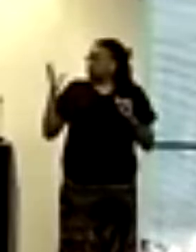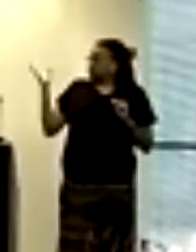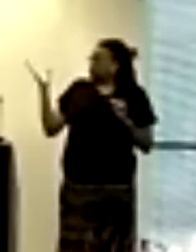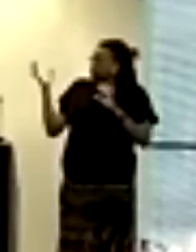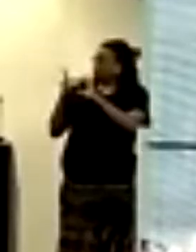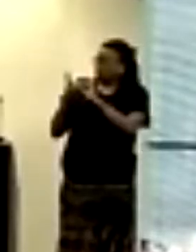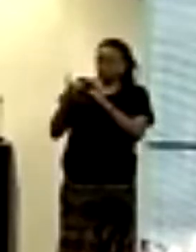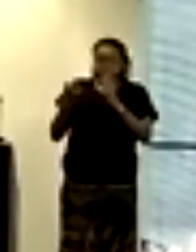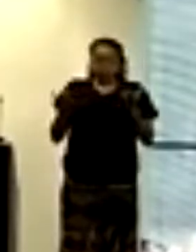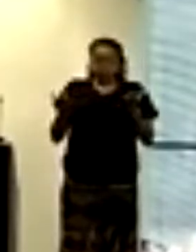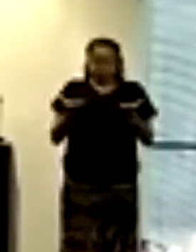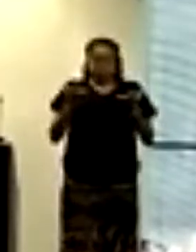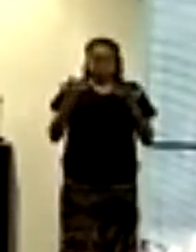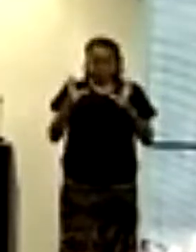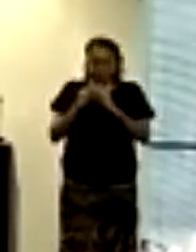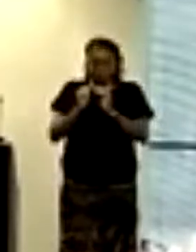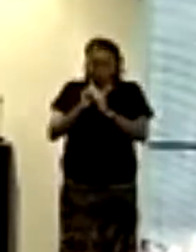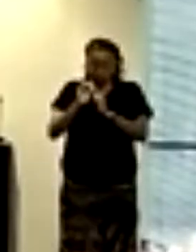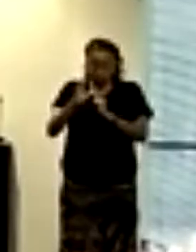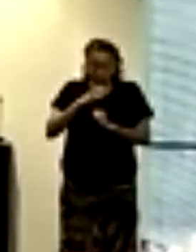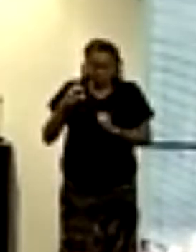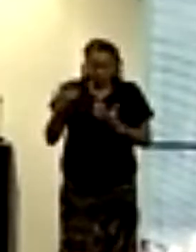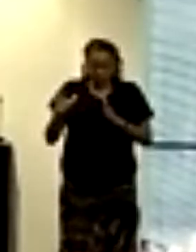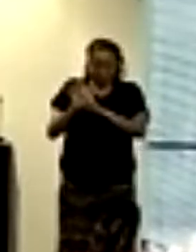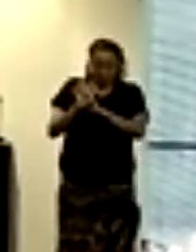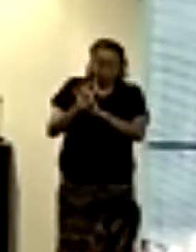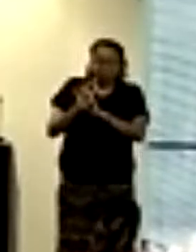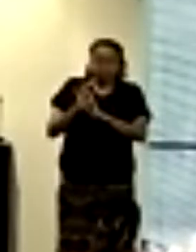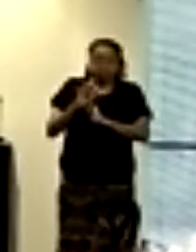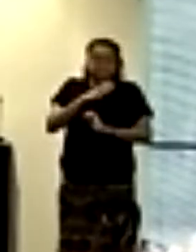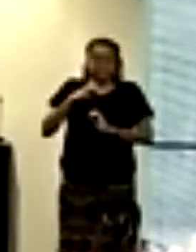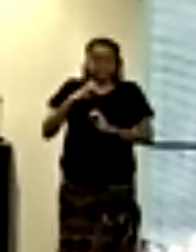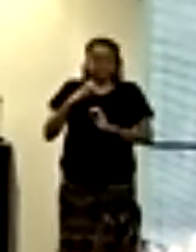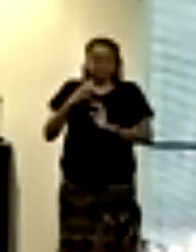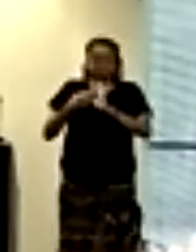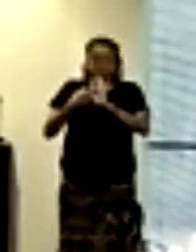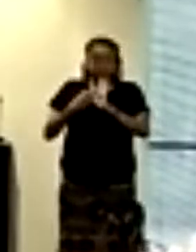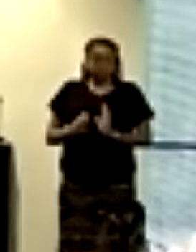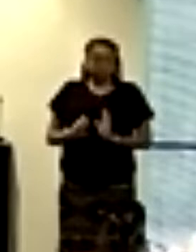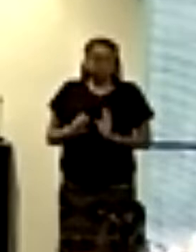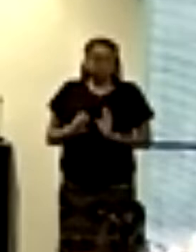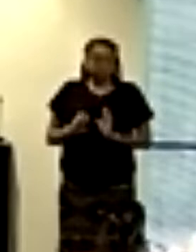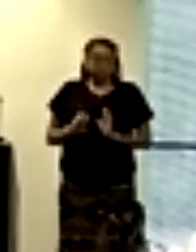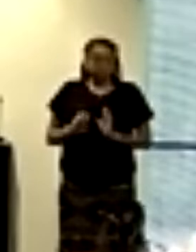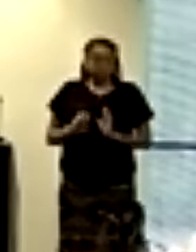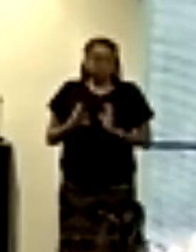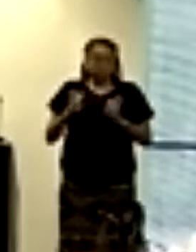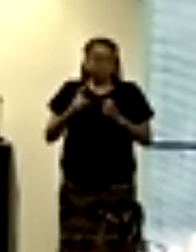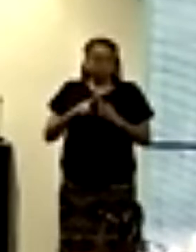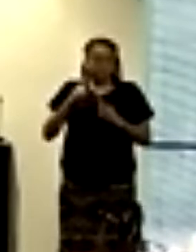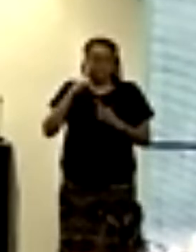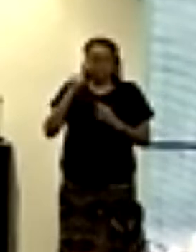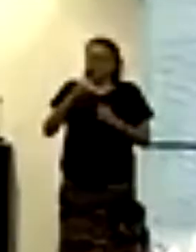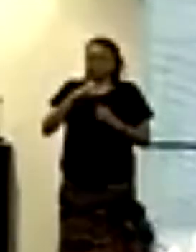opportunity to meet with their committees or have designated a committee spokesperson, we would love to hear any